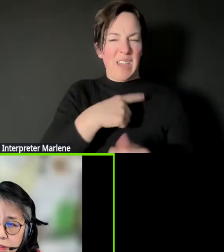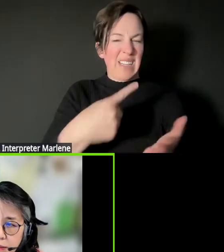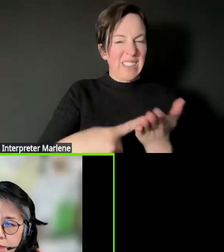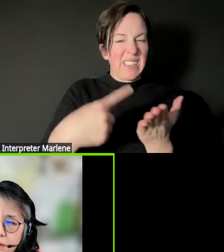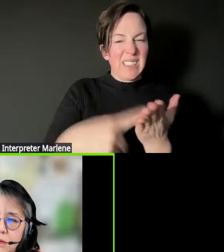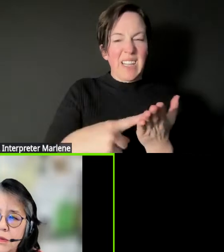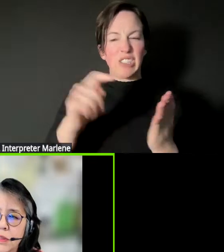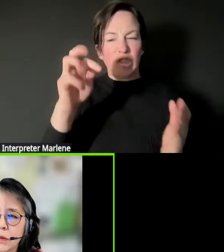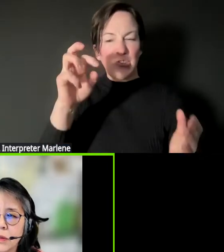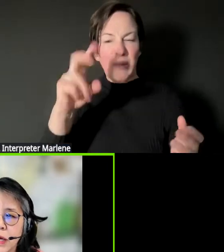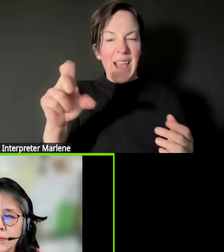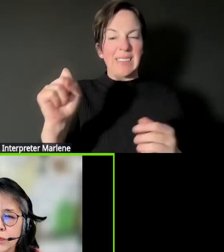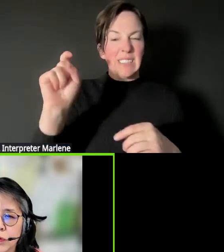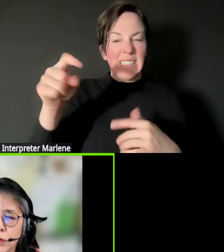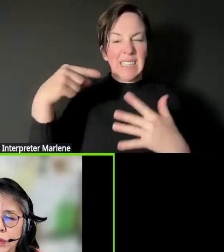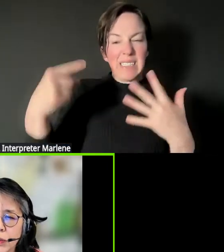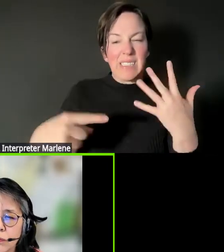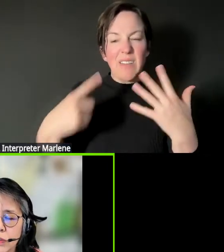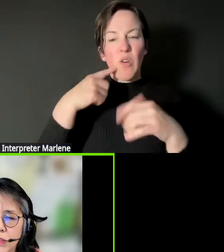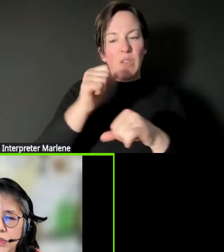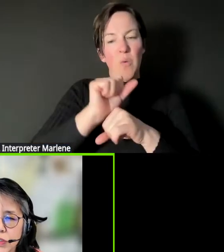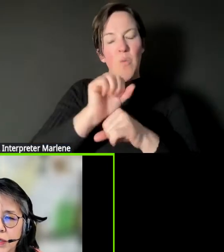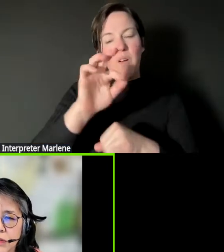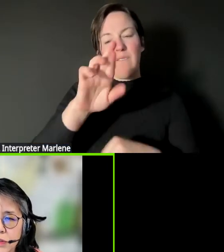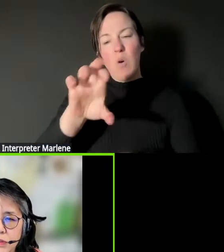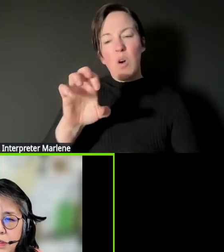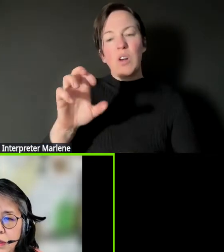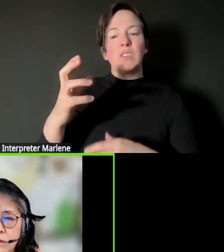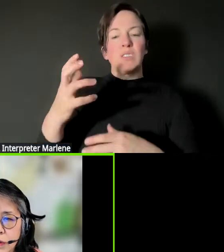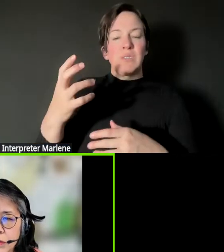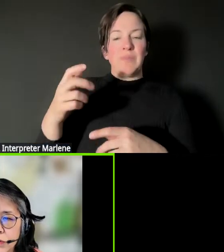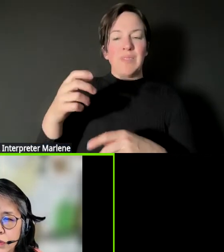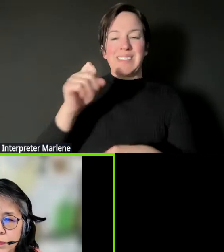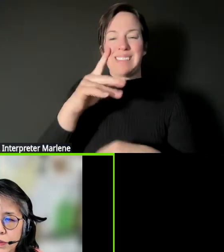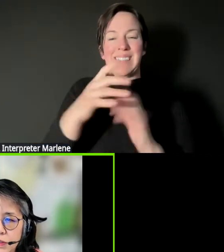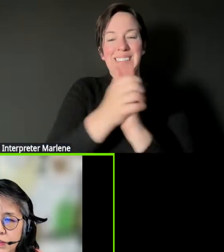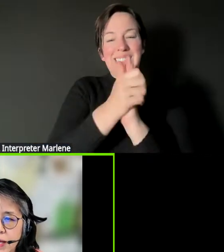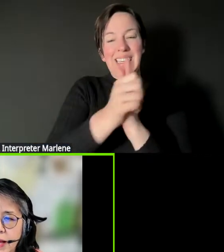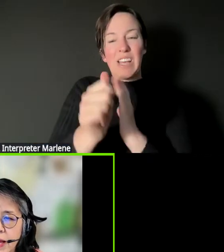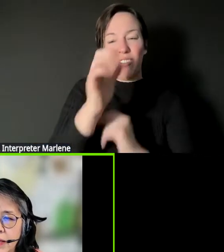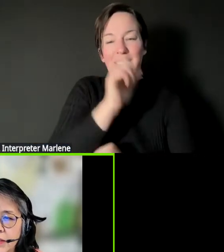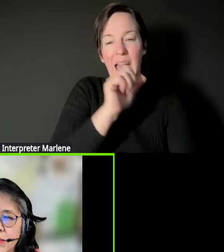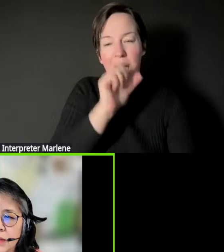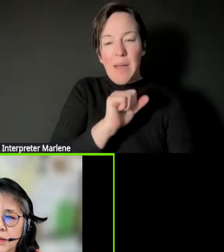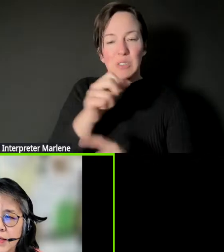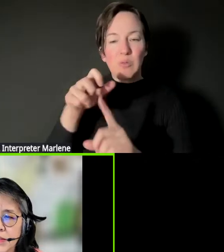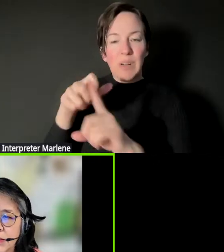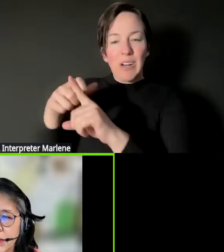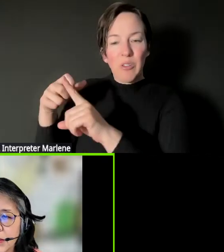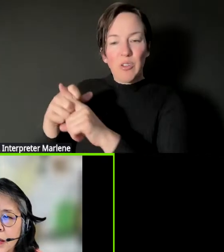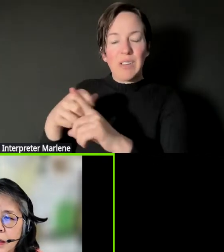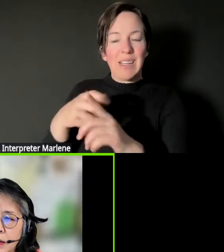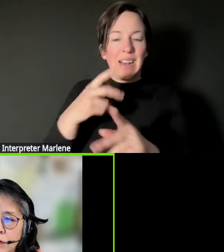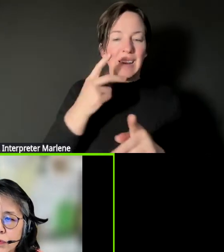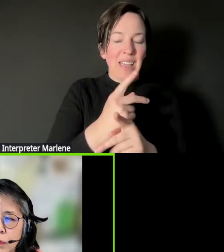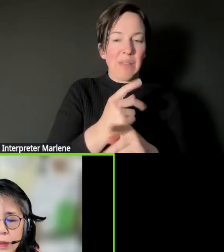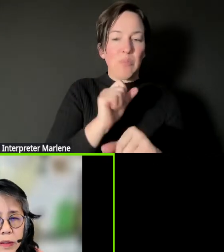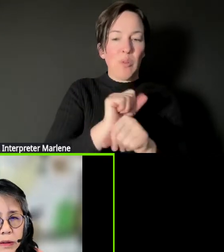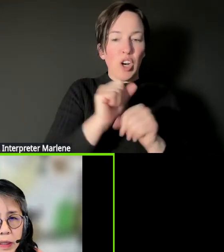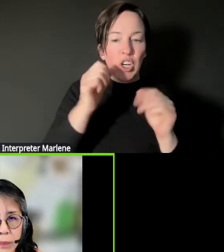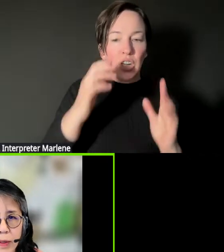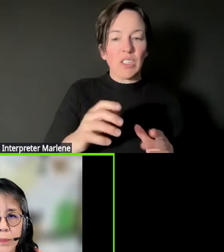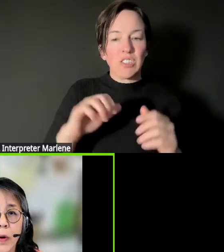workforce needs, skill gaps, recruiting, retention challenges, volunteer experiences, and lastly, areas where